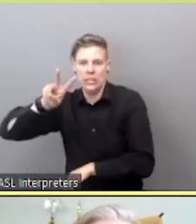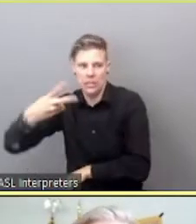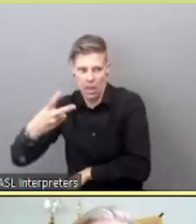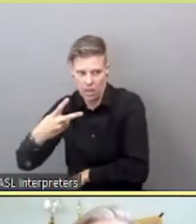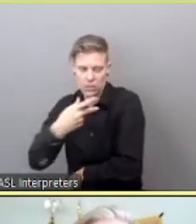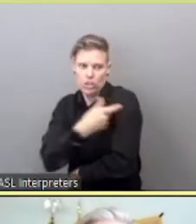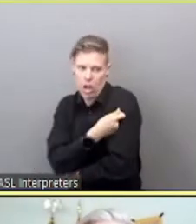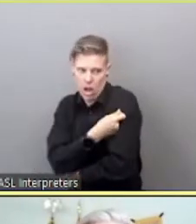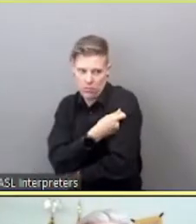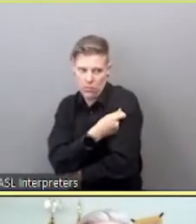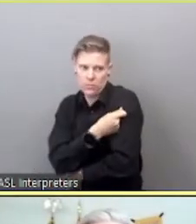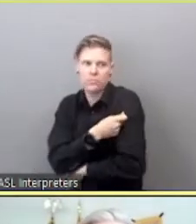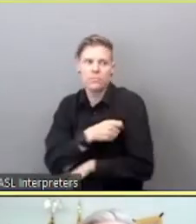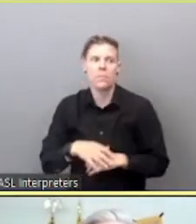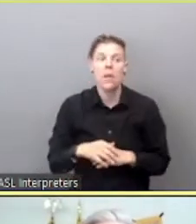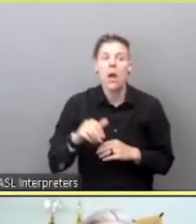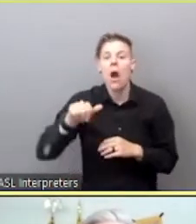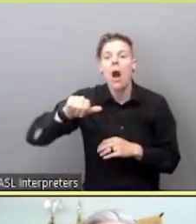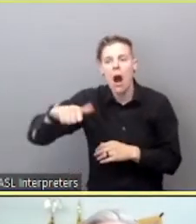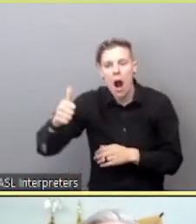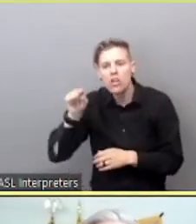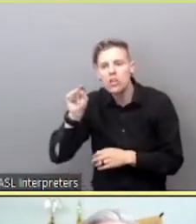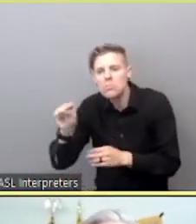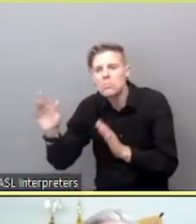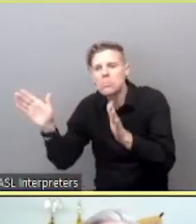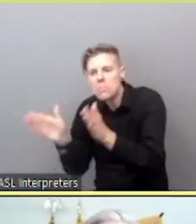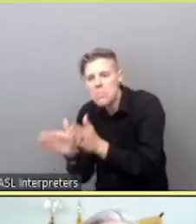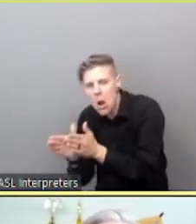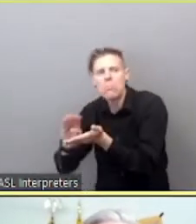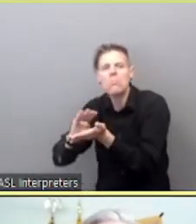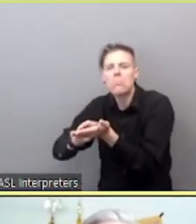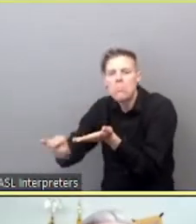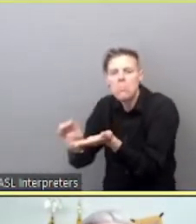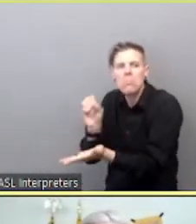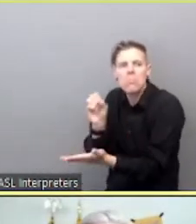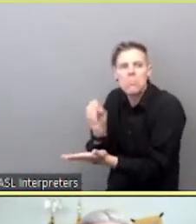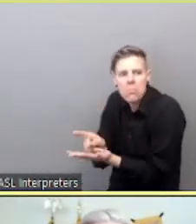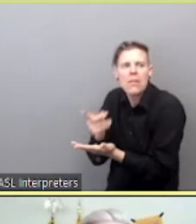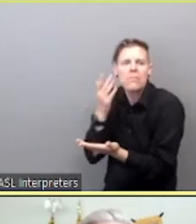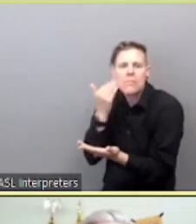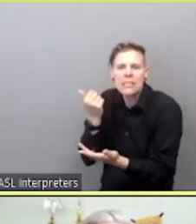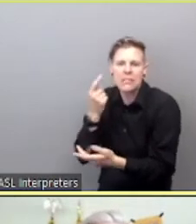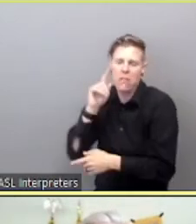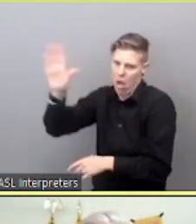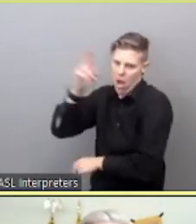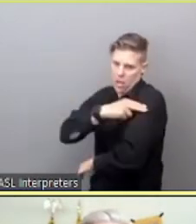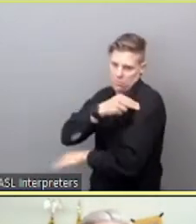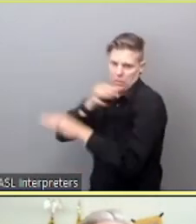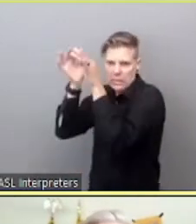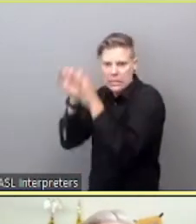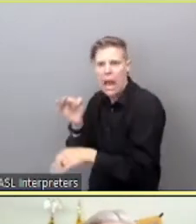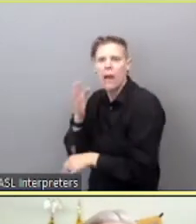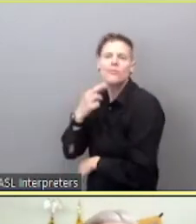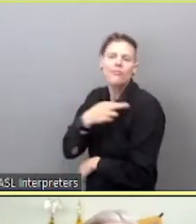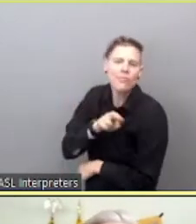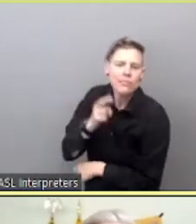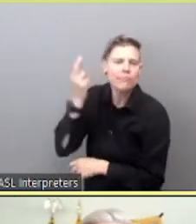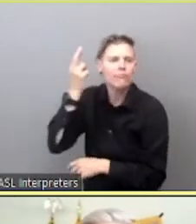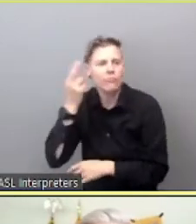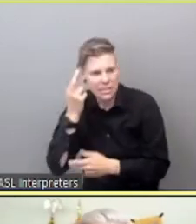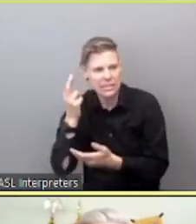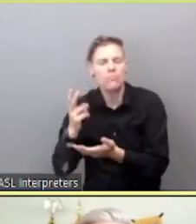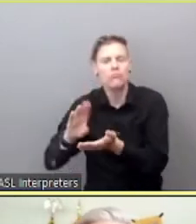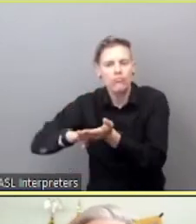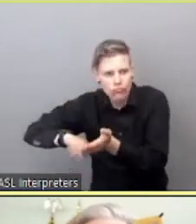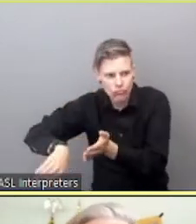and they're done by the hospital institutions themselves, they provide approval, 7%, and 1% remain unvaccinated.